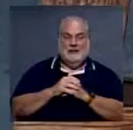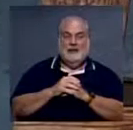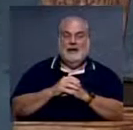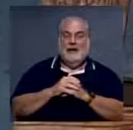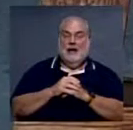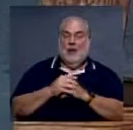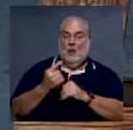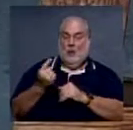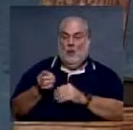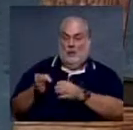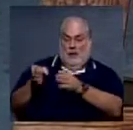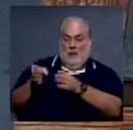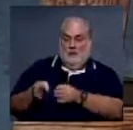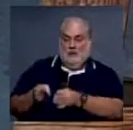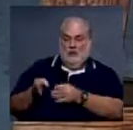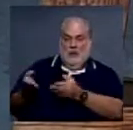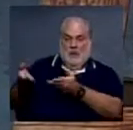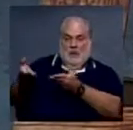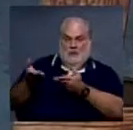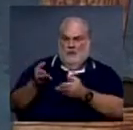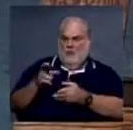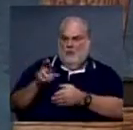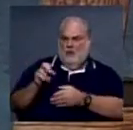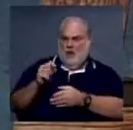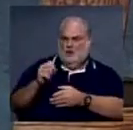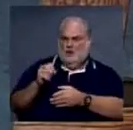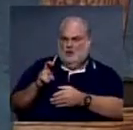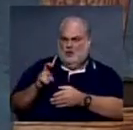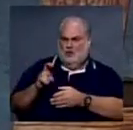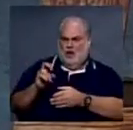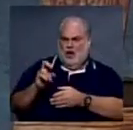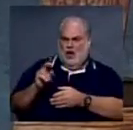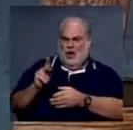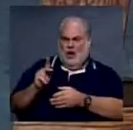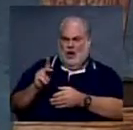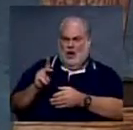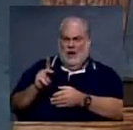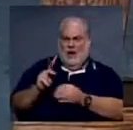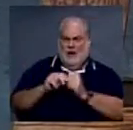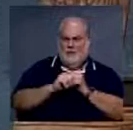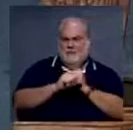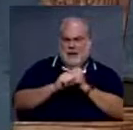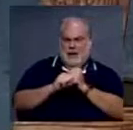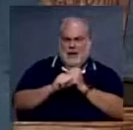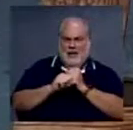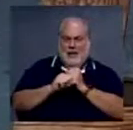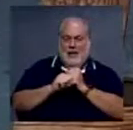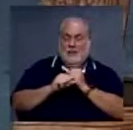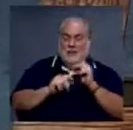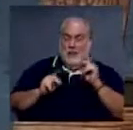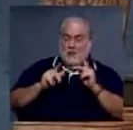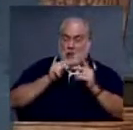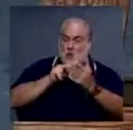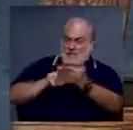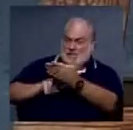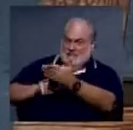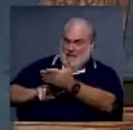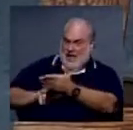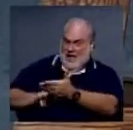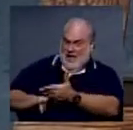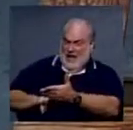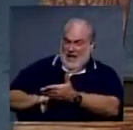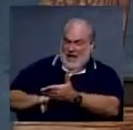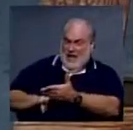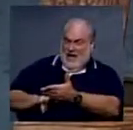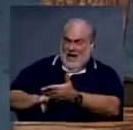meeting, and Roger was the only one here. And I'd never met any of the people that signed that petition, so I thought that it would